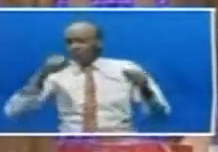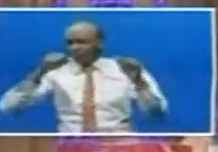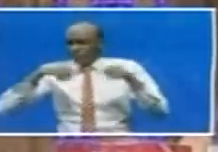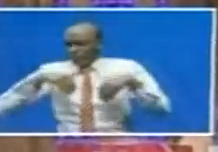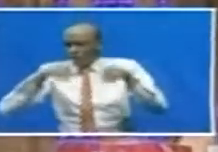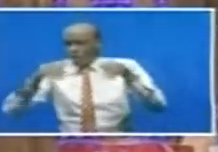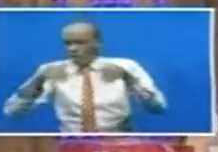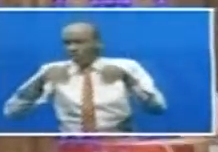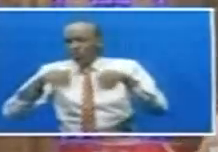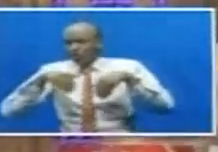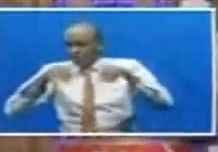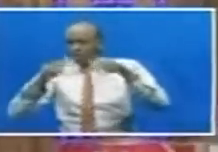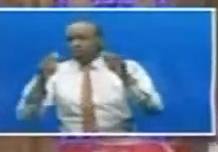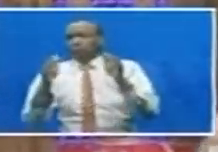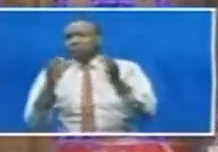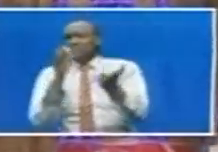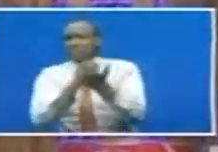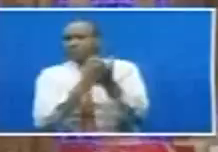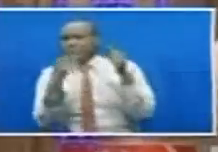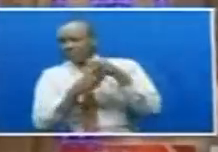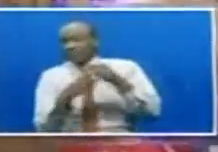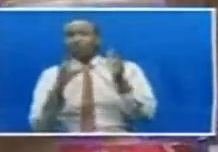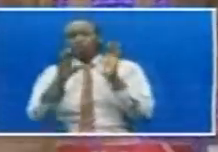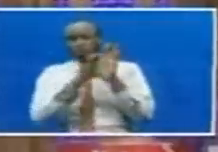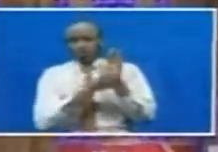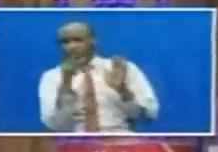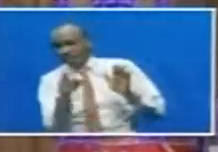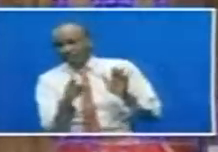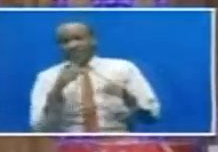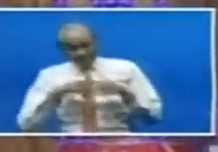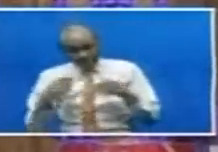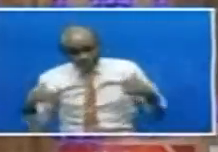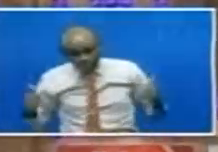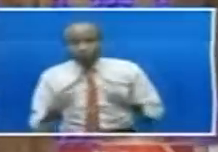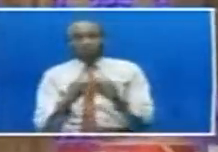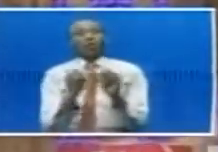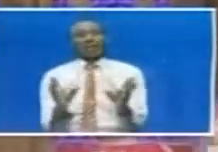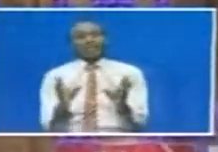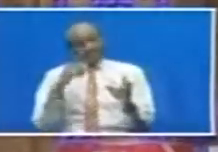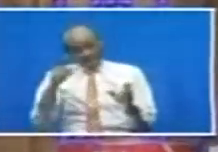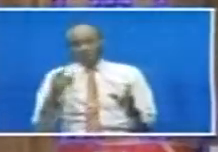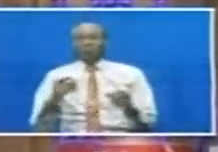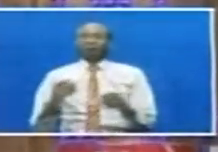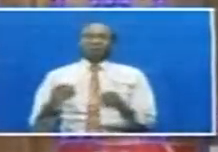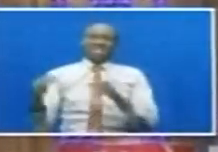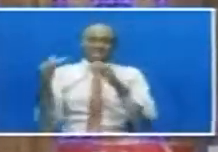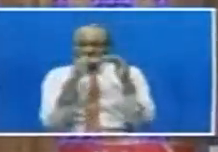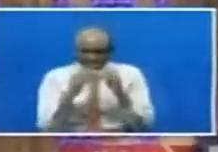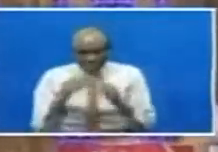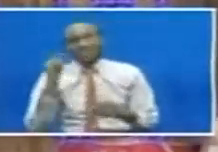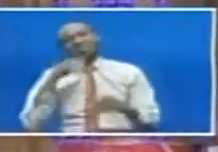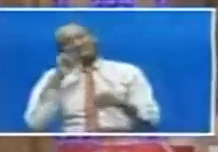Chapter 6? And I think once we answer those questions, then we can go into these other things about equity in